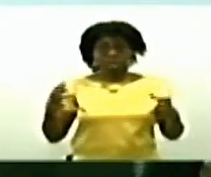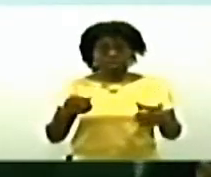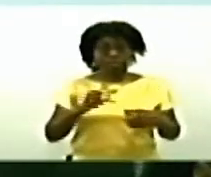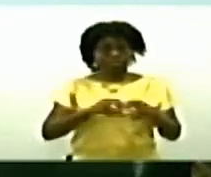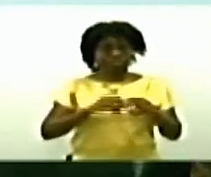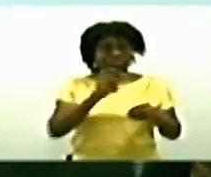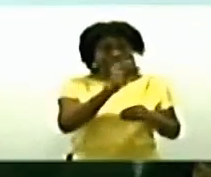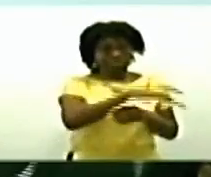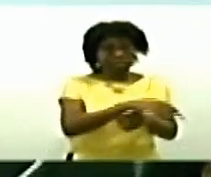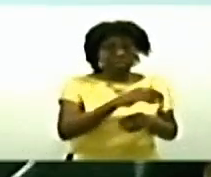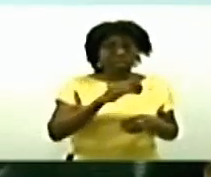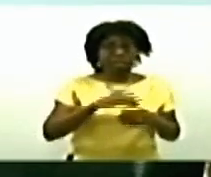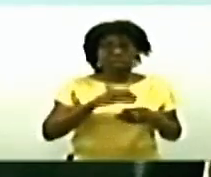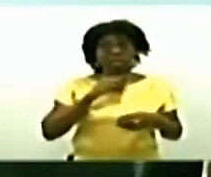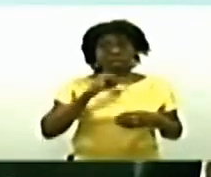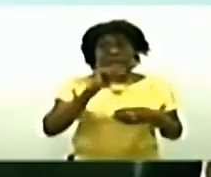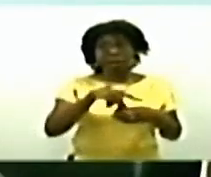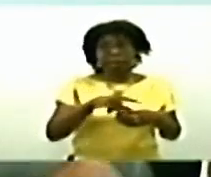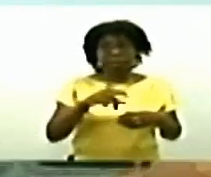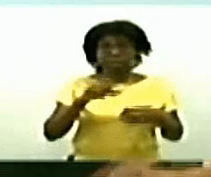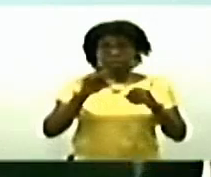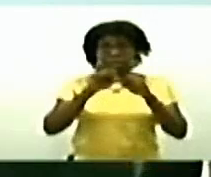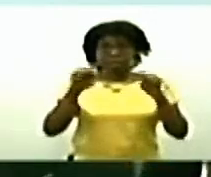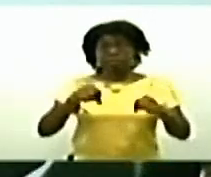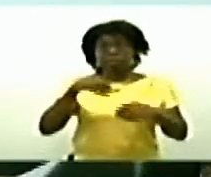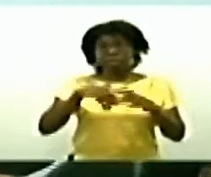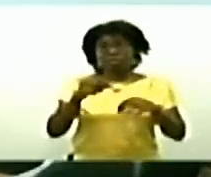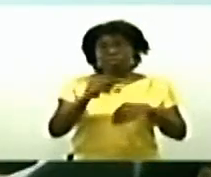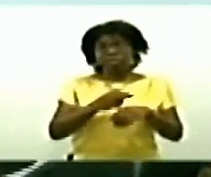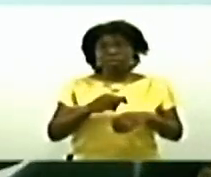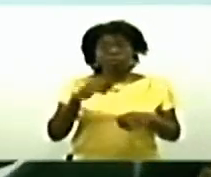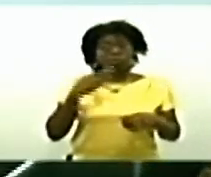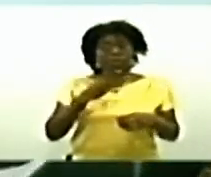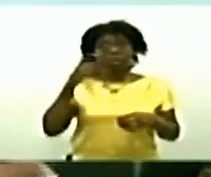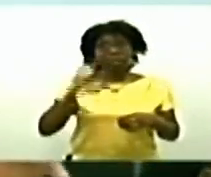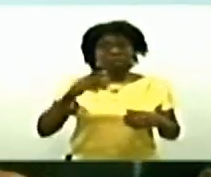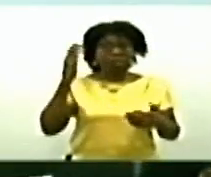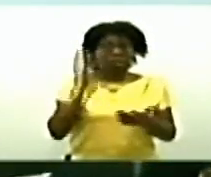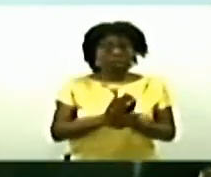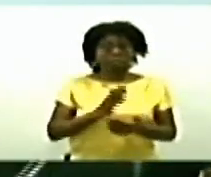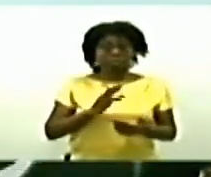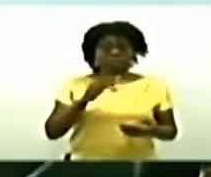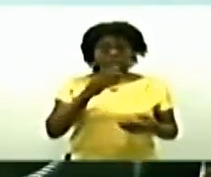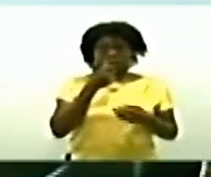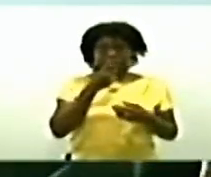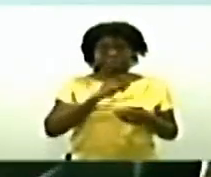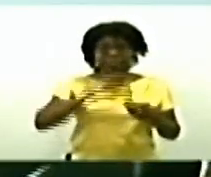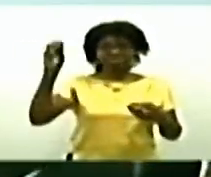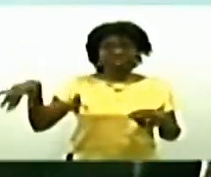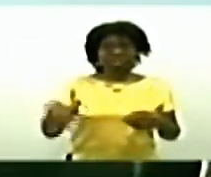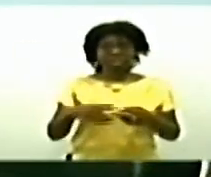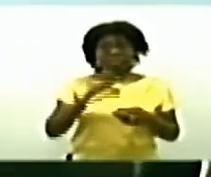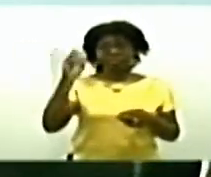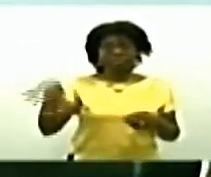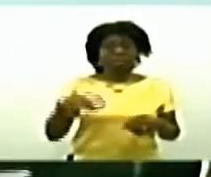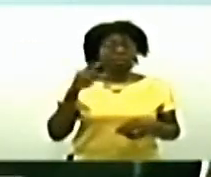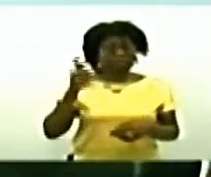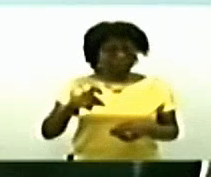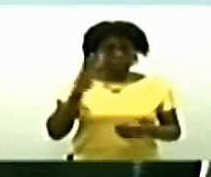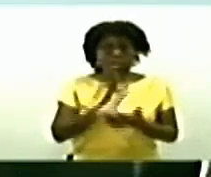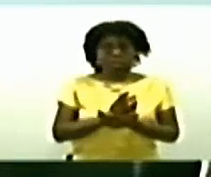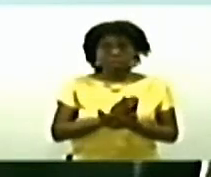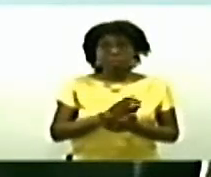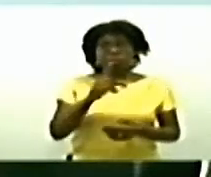Grenada. This thing about just throwing your wrapper and throwing your wrapper, we have to stop. In one part of Grenada, I must say,